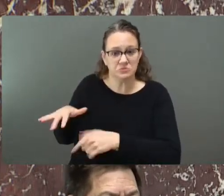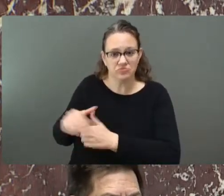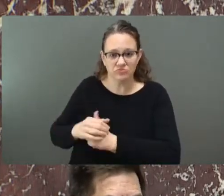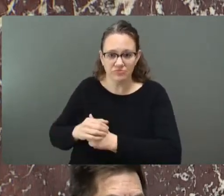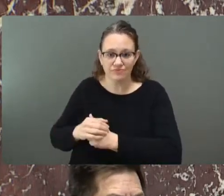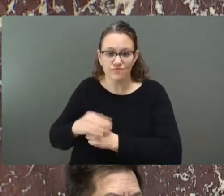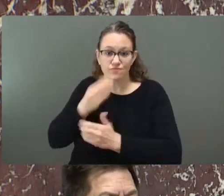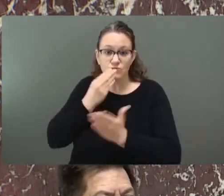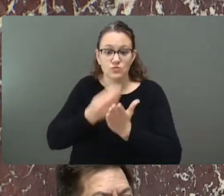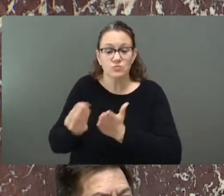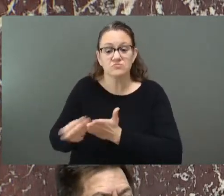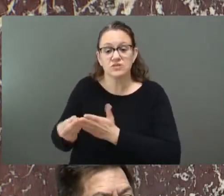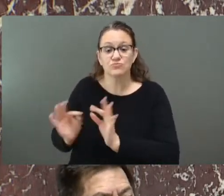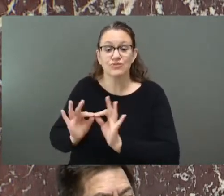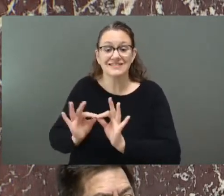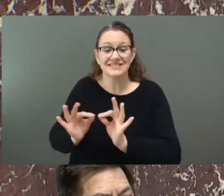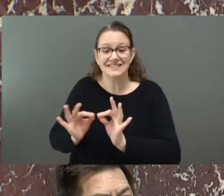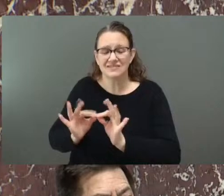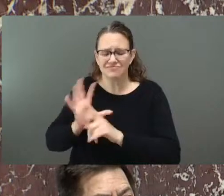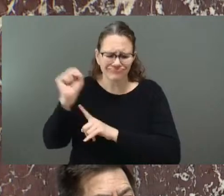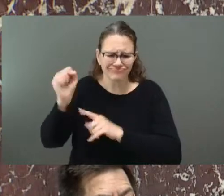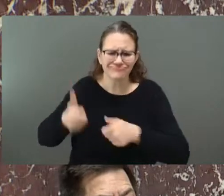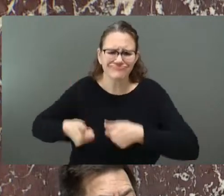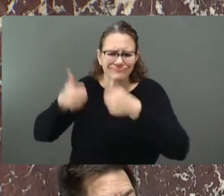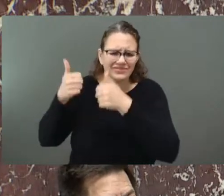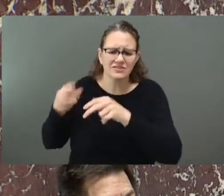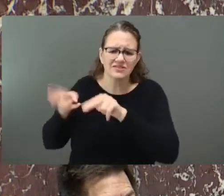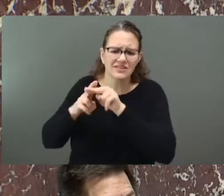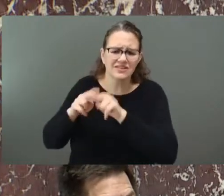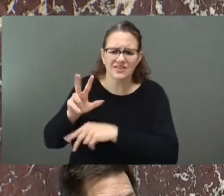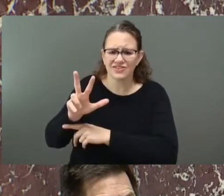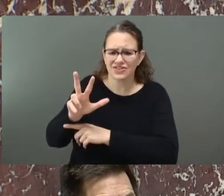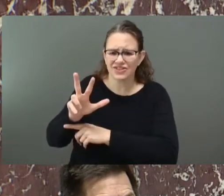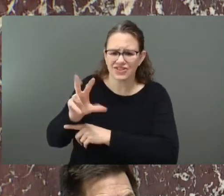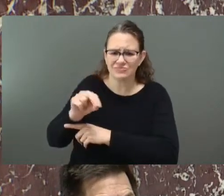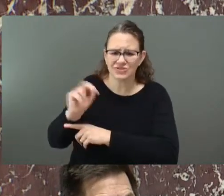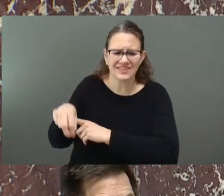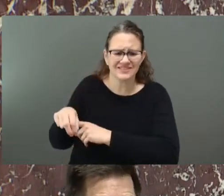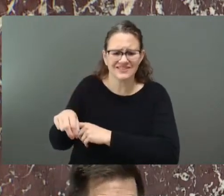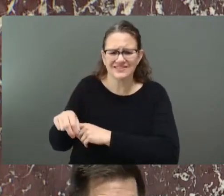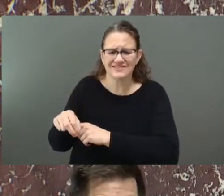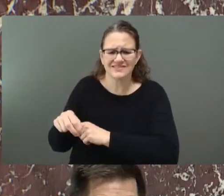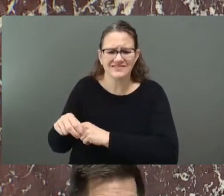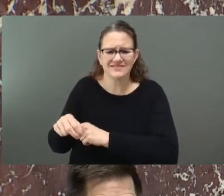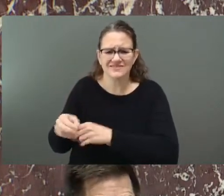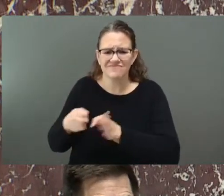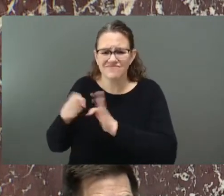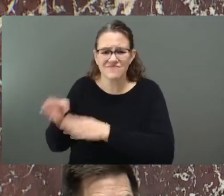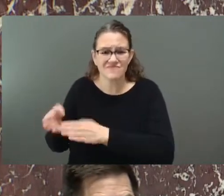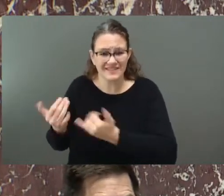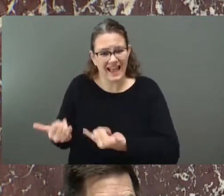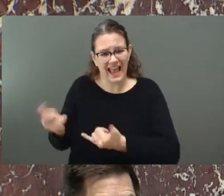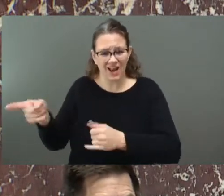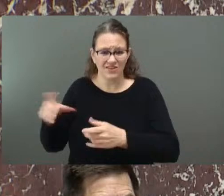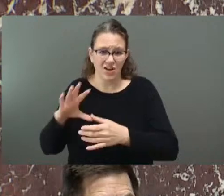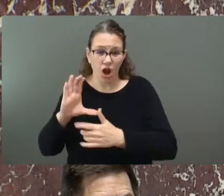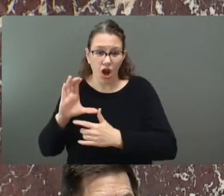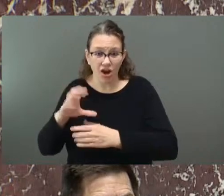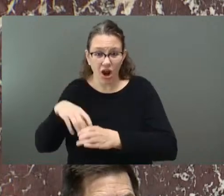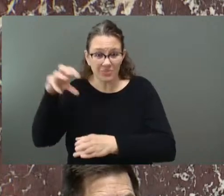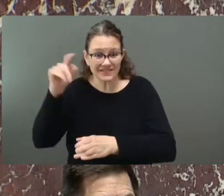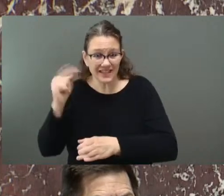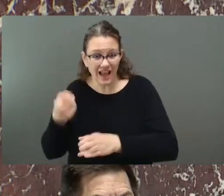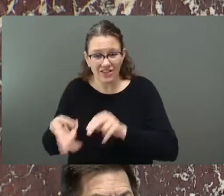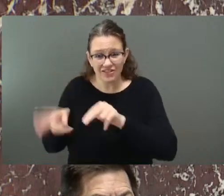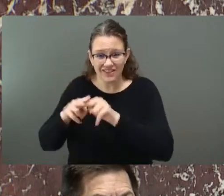under this Premier's watch, and the Premier is hiking the carbon tax up to 38 cents a litre while emissions continue to rise. The